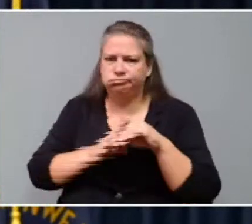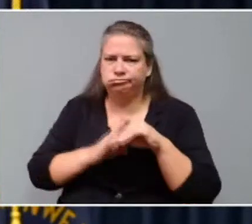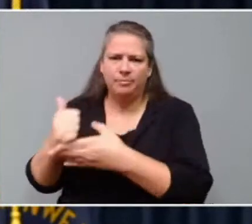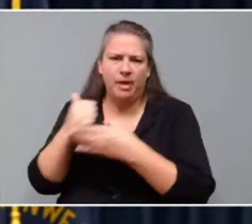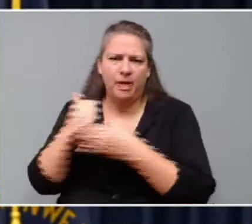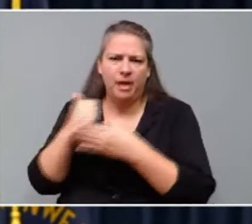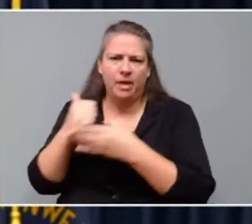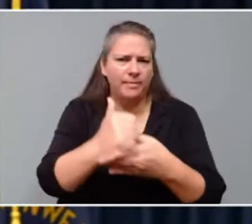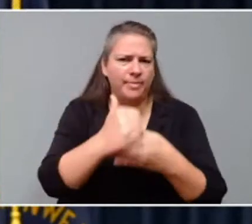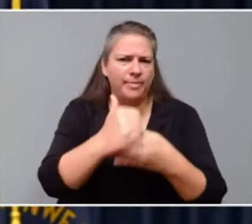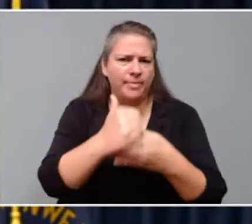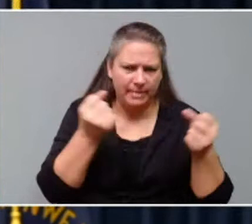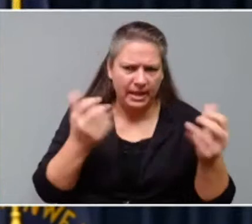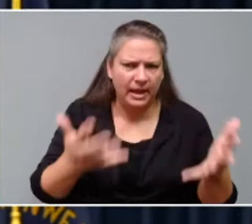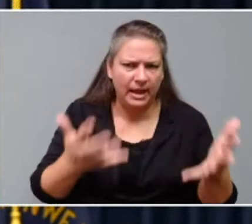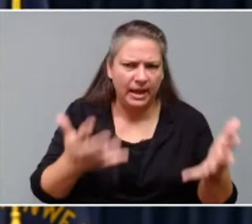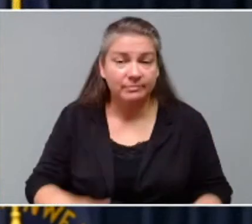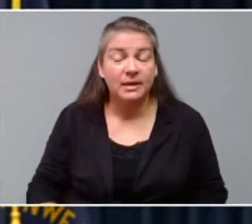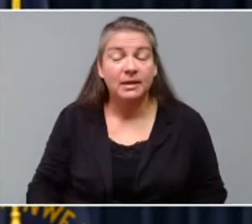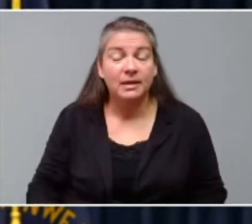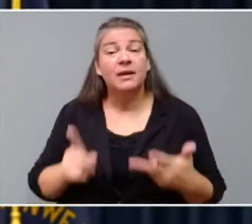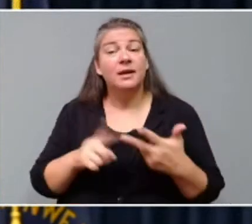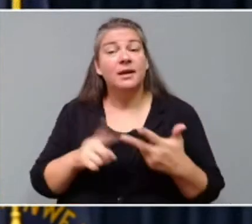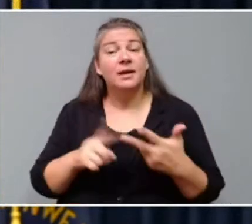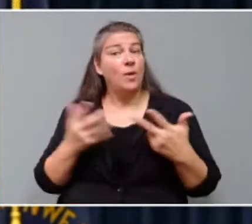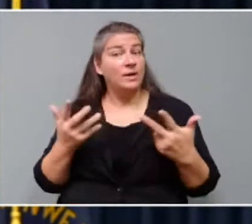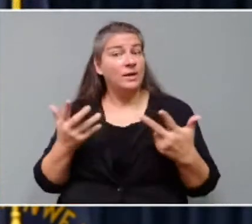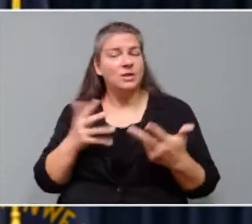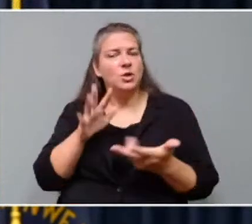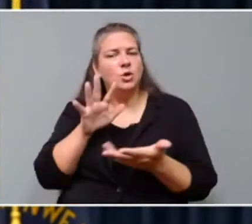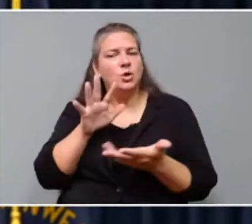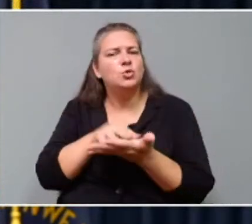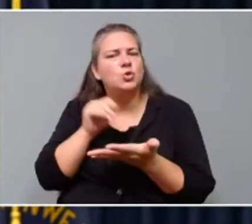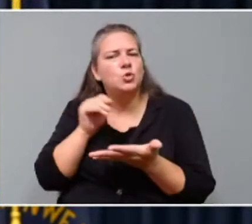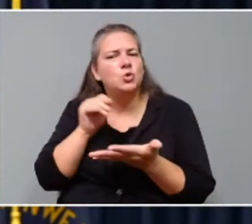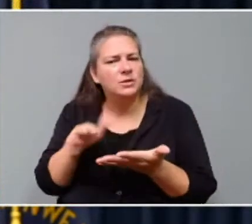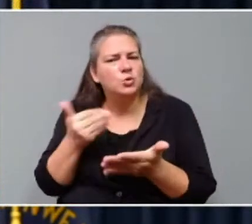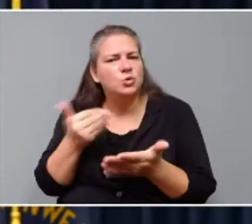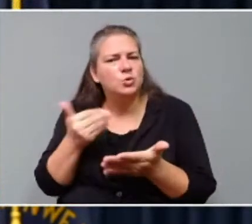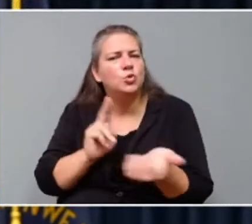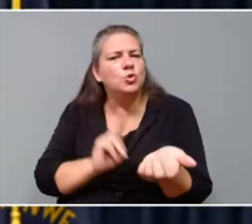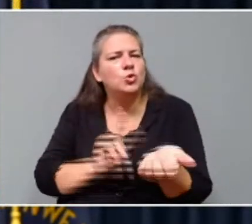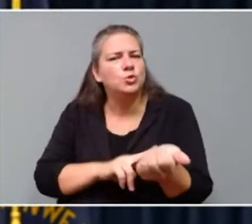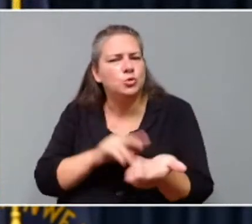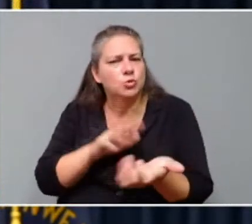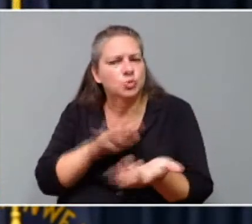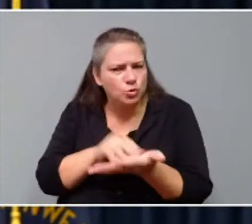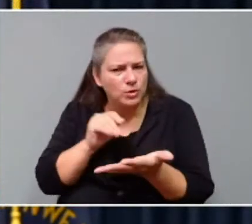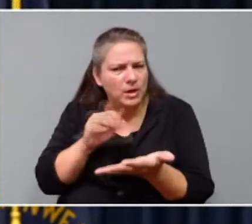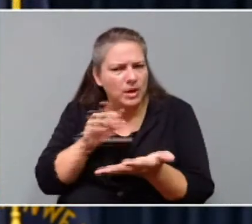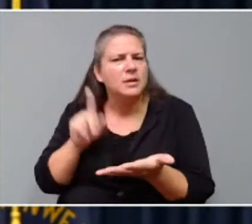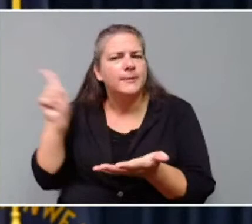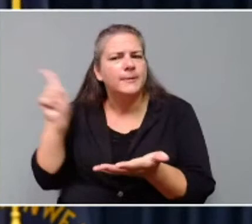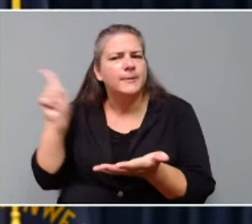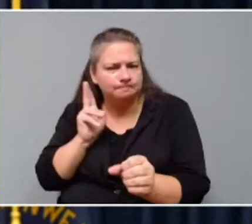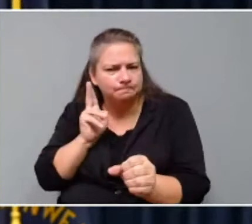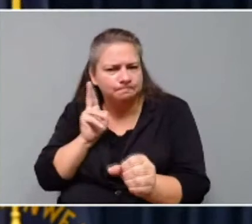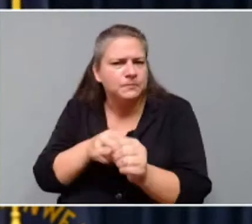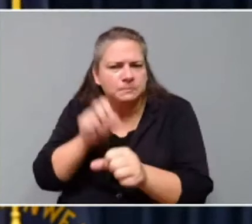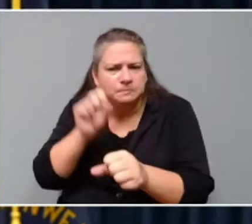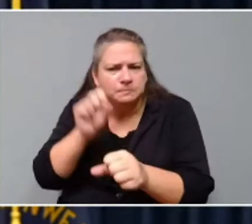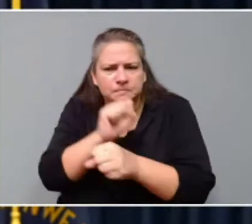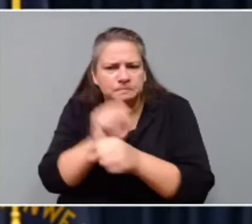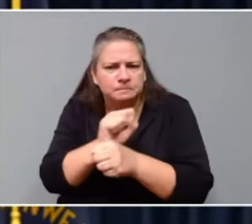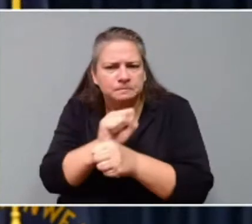nursing students. We had Galen in here, and they are working so hard. I think they're in 7